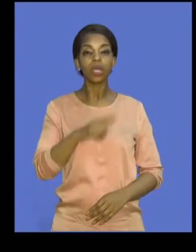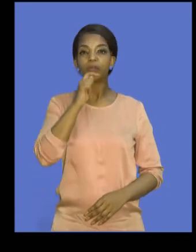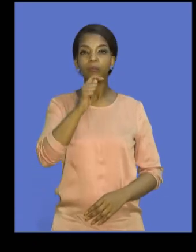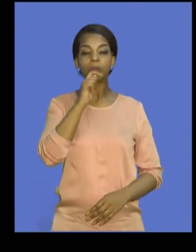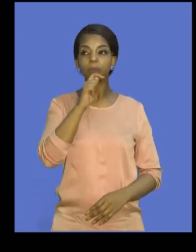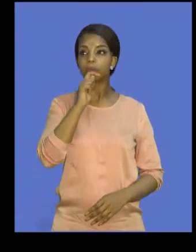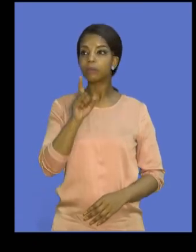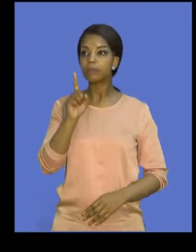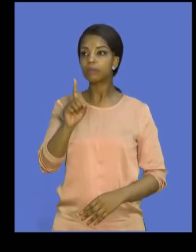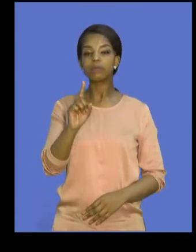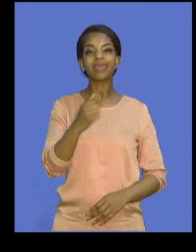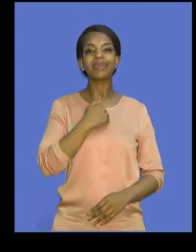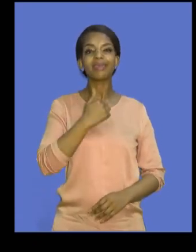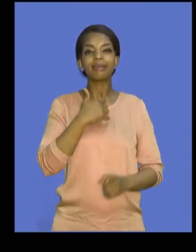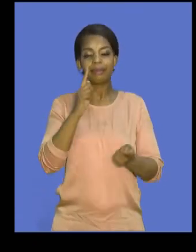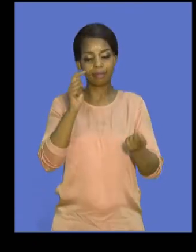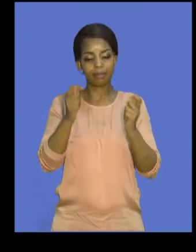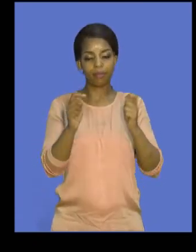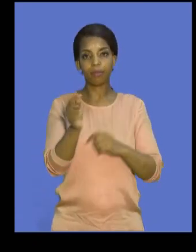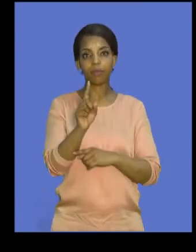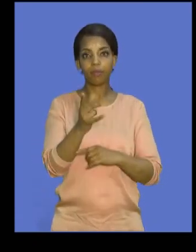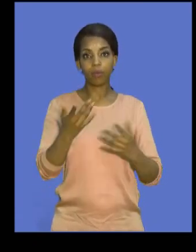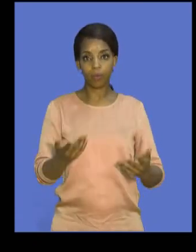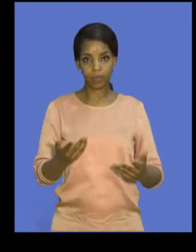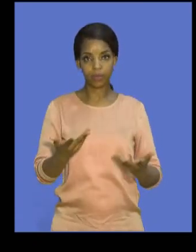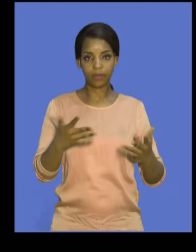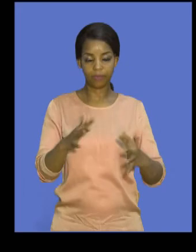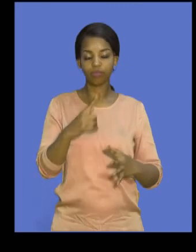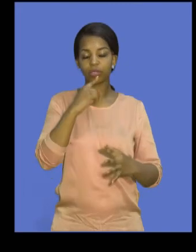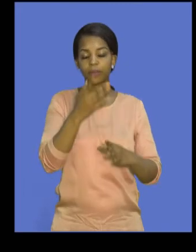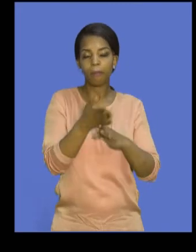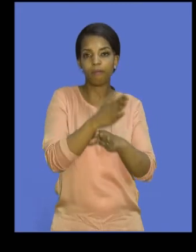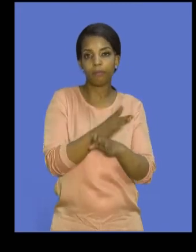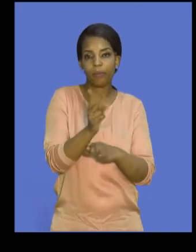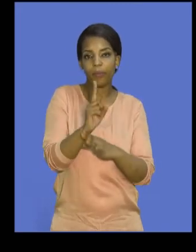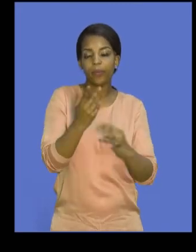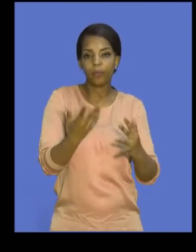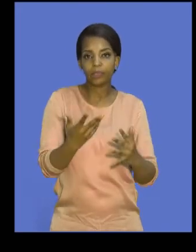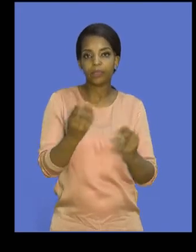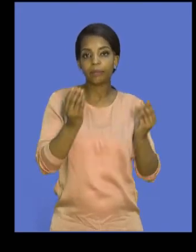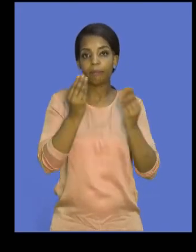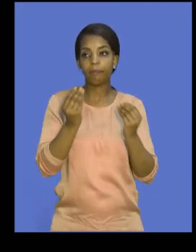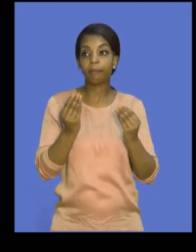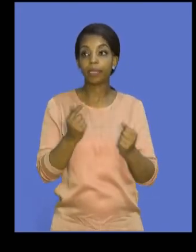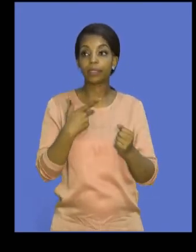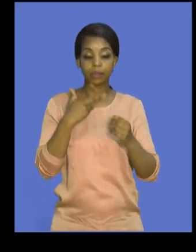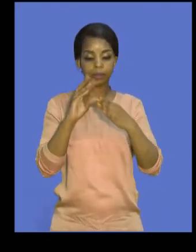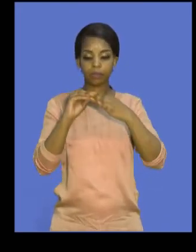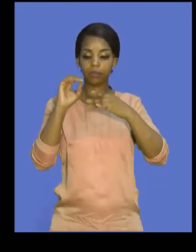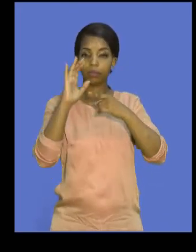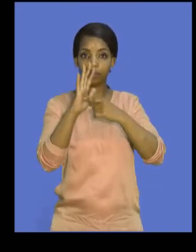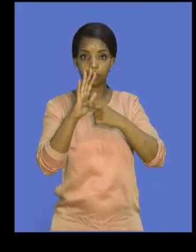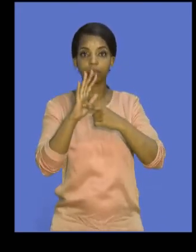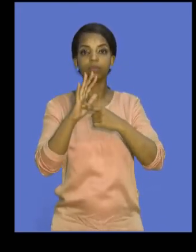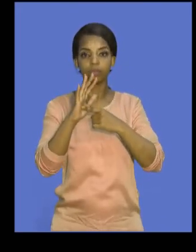the change in the total, which I will just say is delta T, over the change in months, which